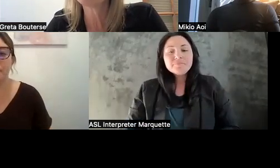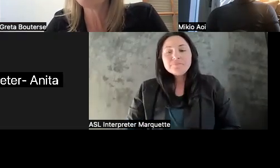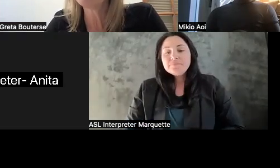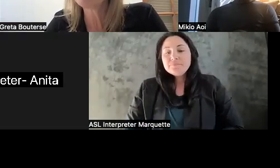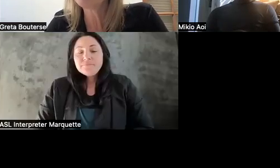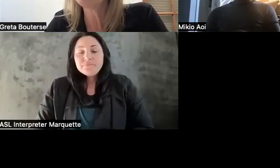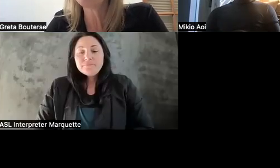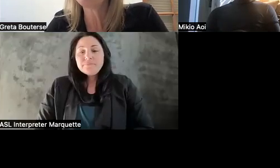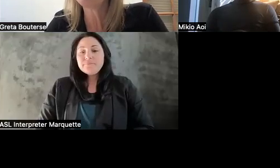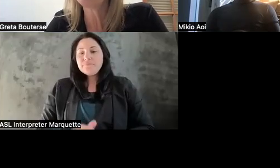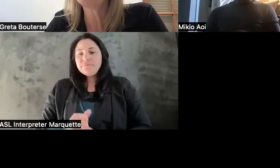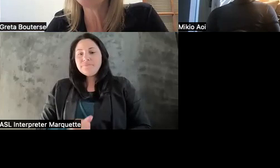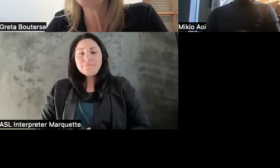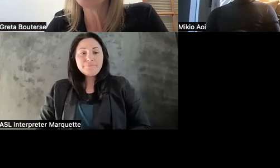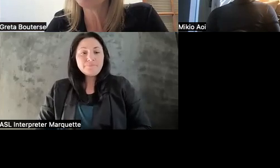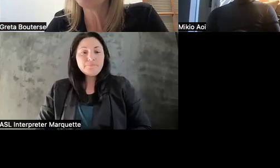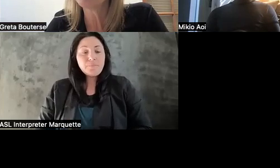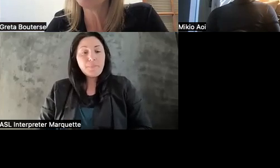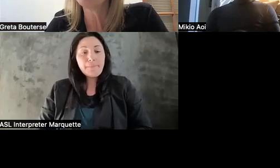So we have a couple of